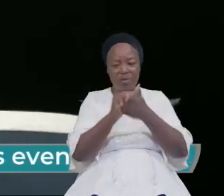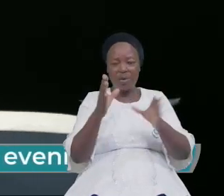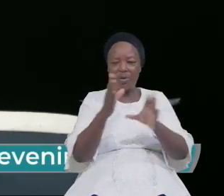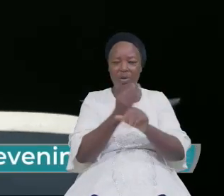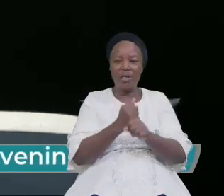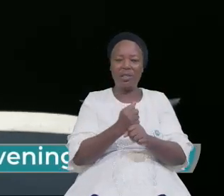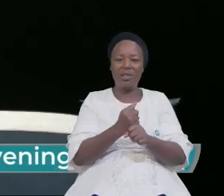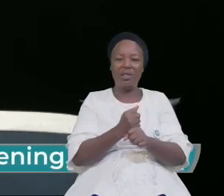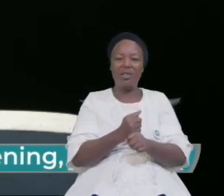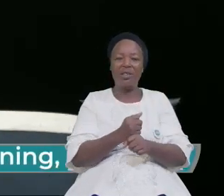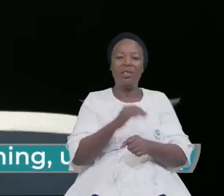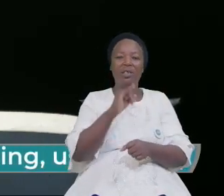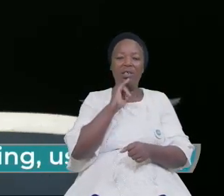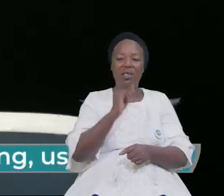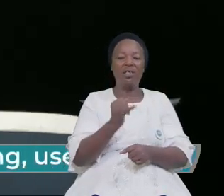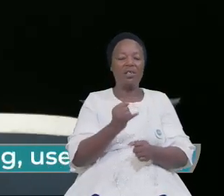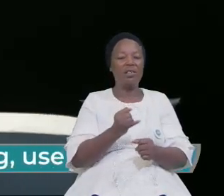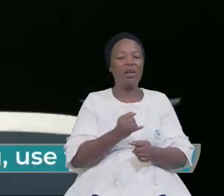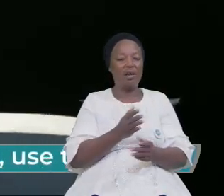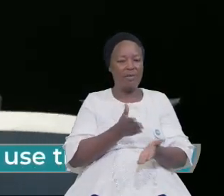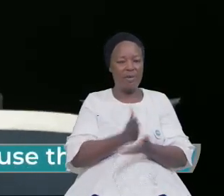correct. The names,